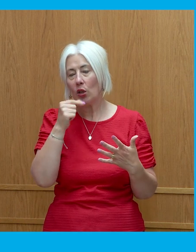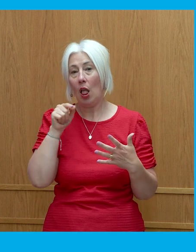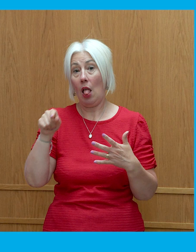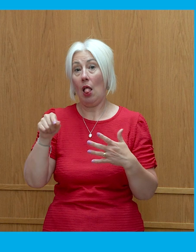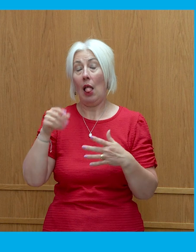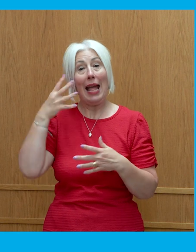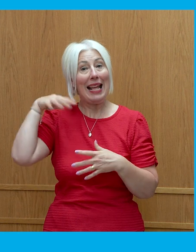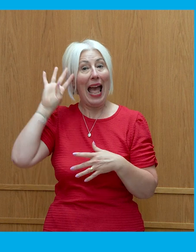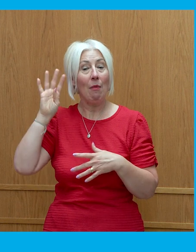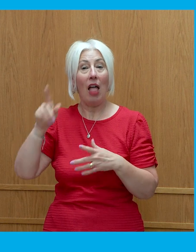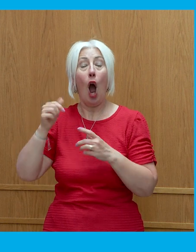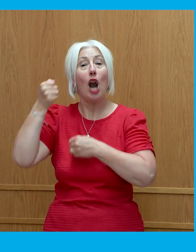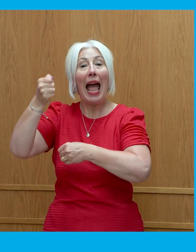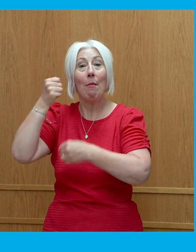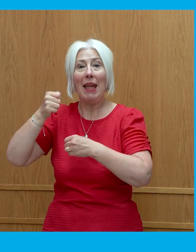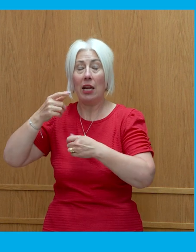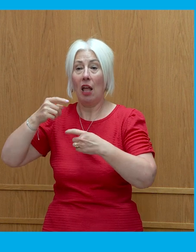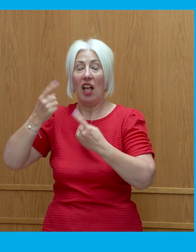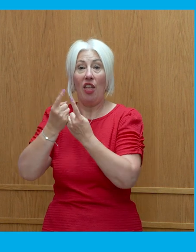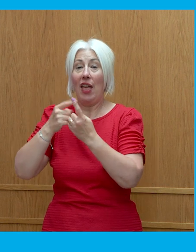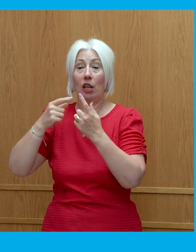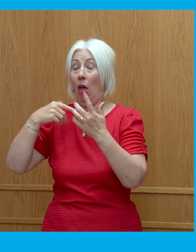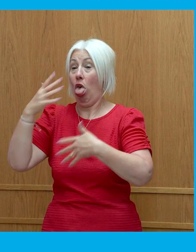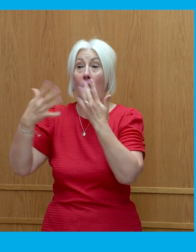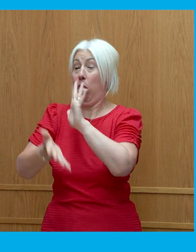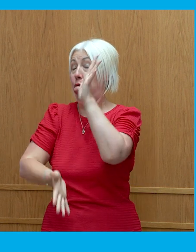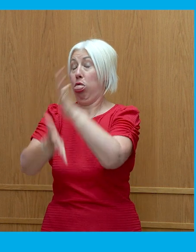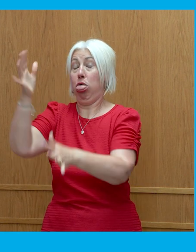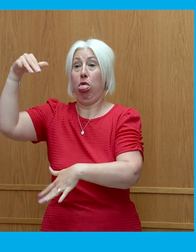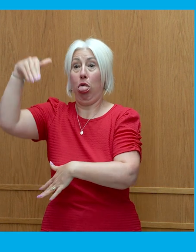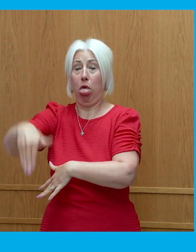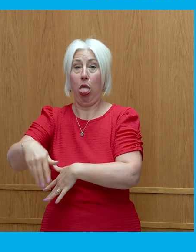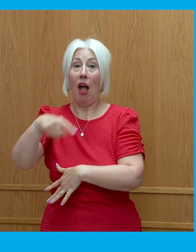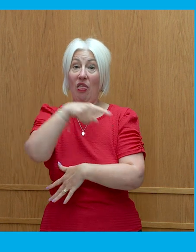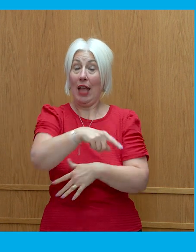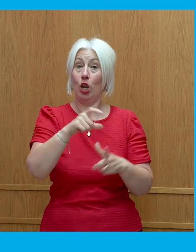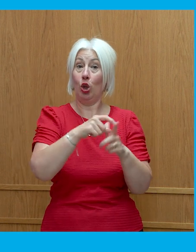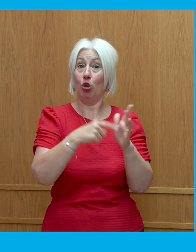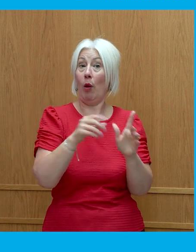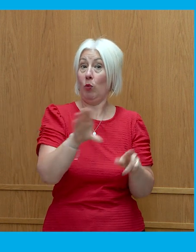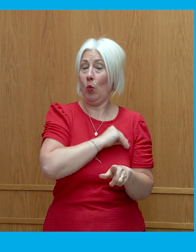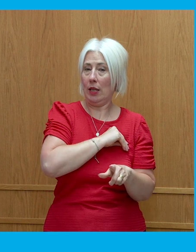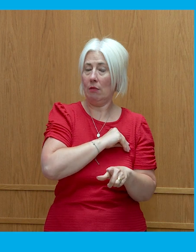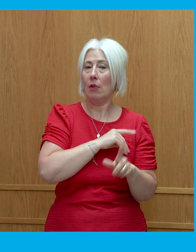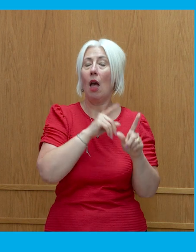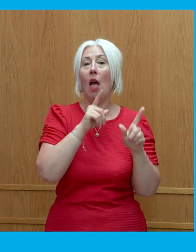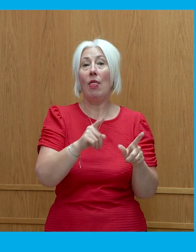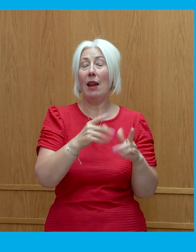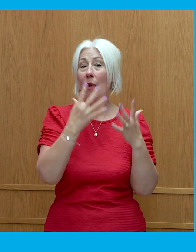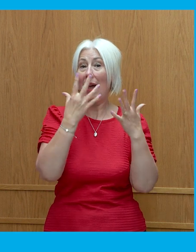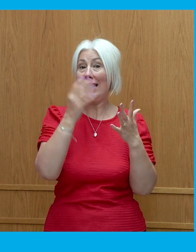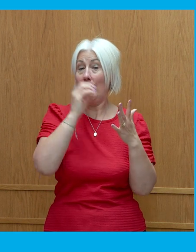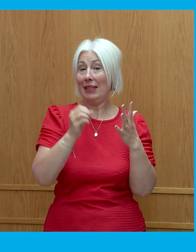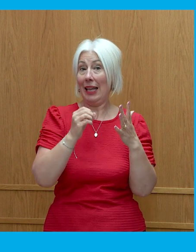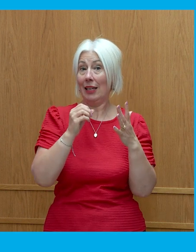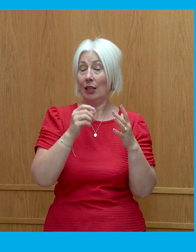Harris campaign and he wins with 290 to 310 electoral votes, give or take. And a 10% chance that she does